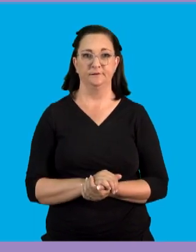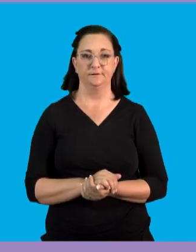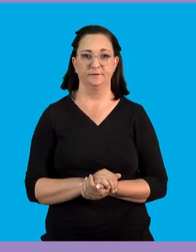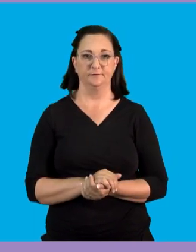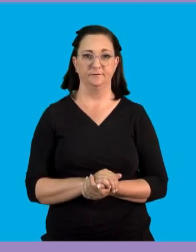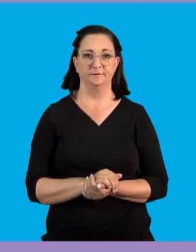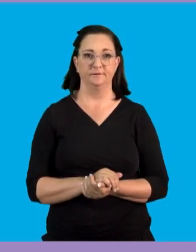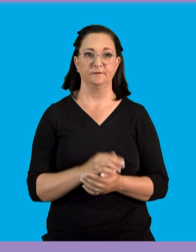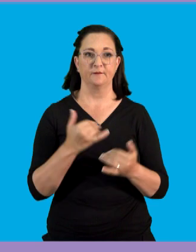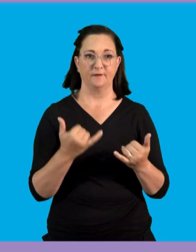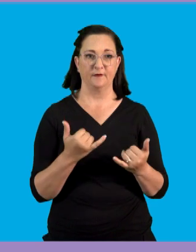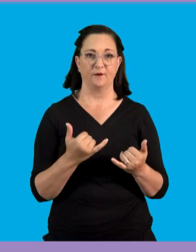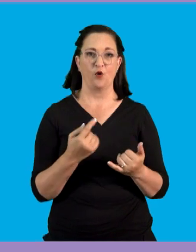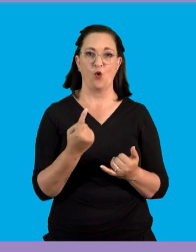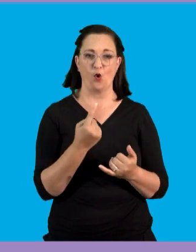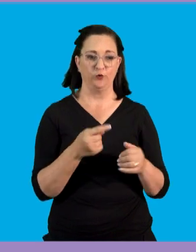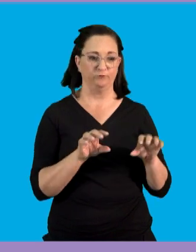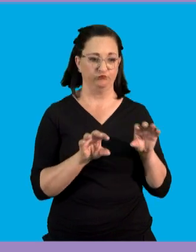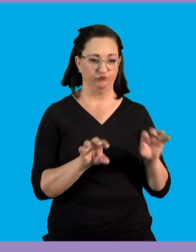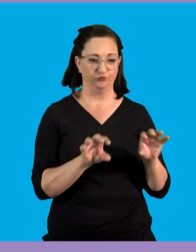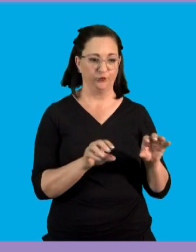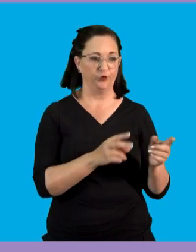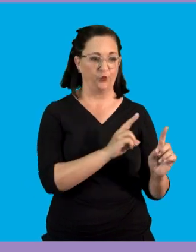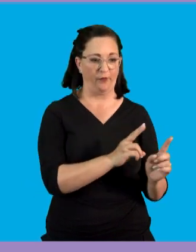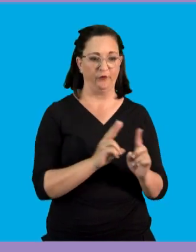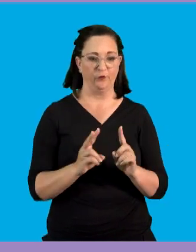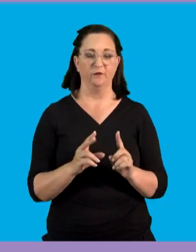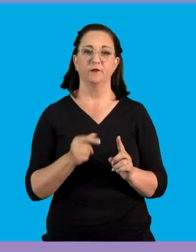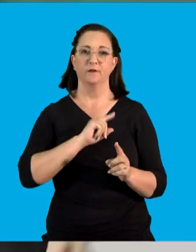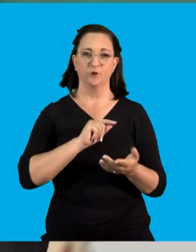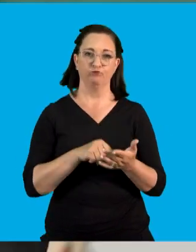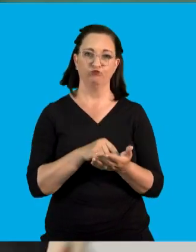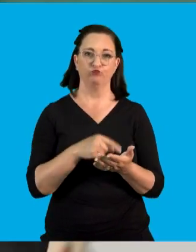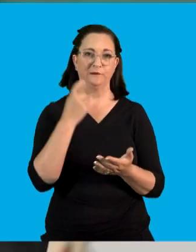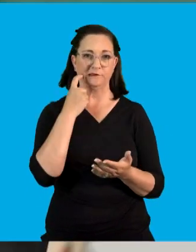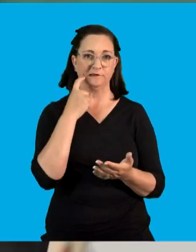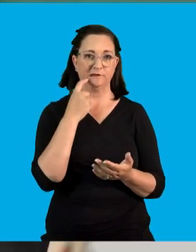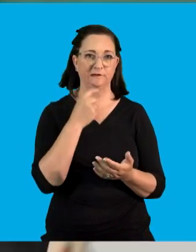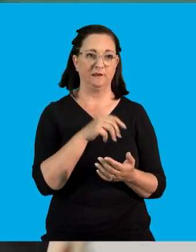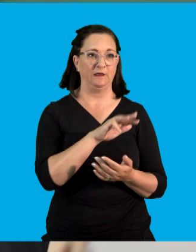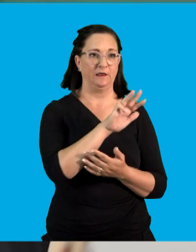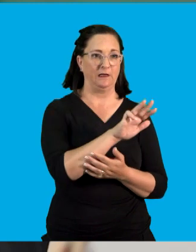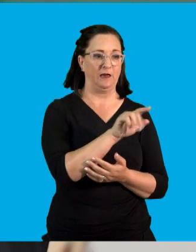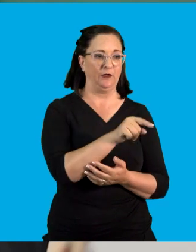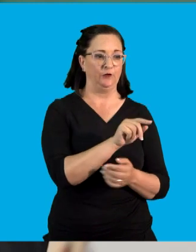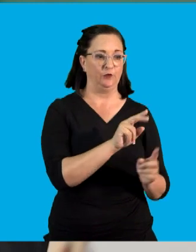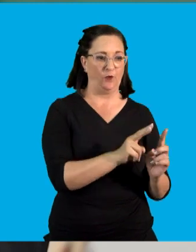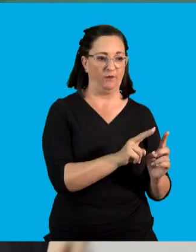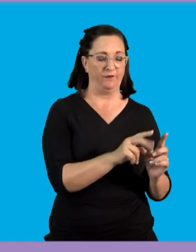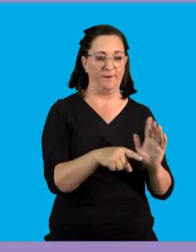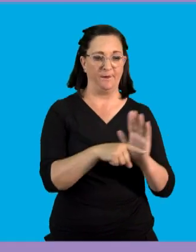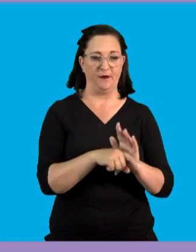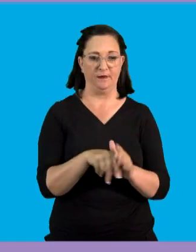8/12. But now we are working with just 12s, which makes our calculation easier. So what is